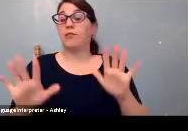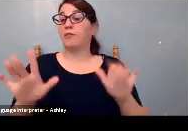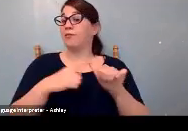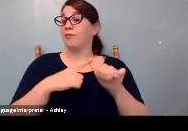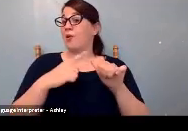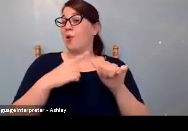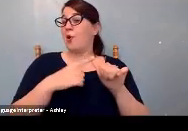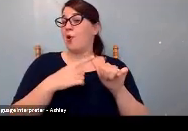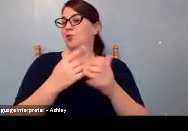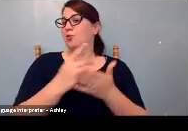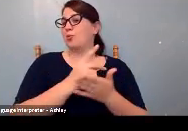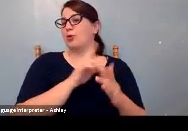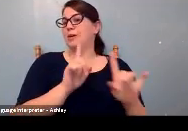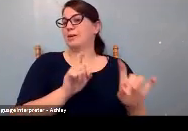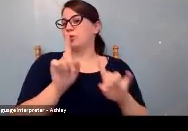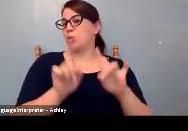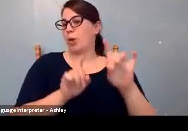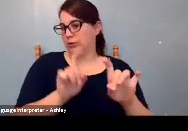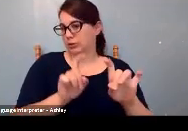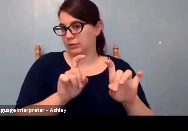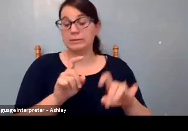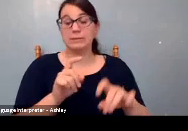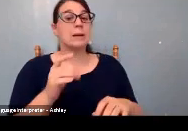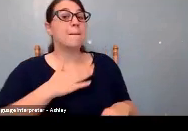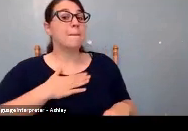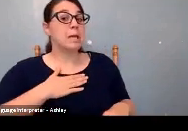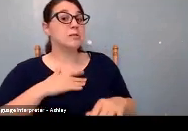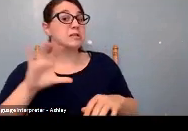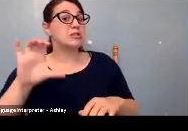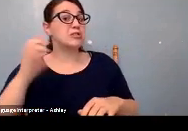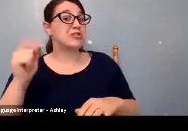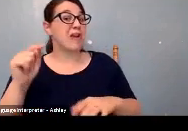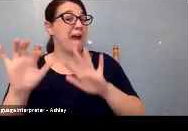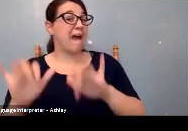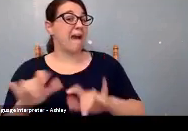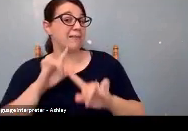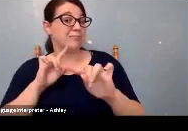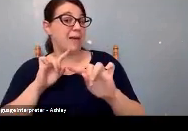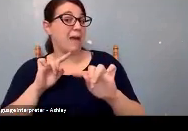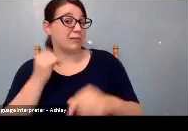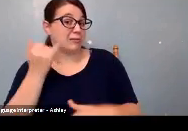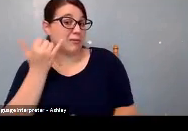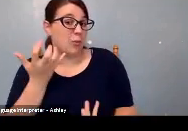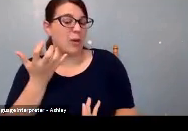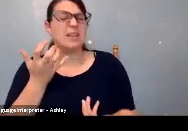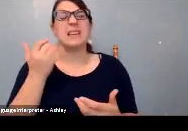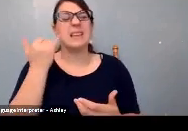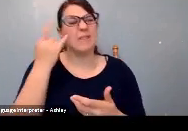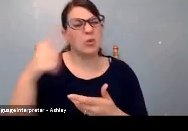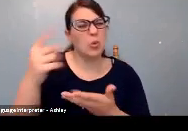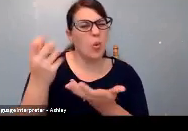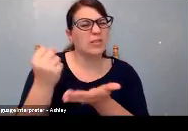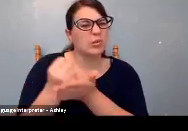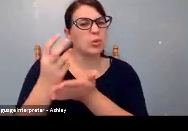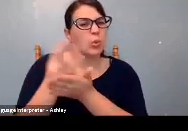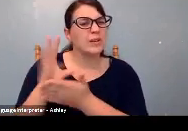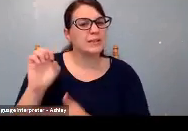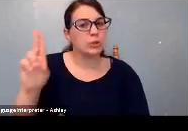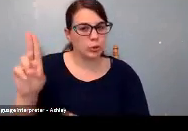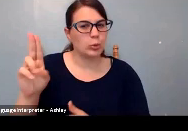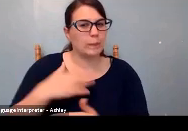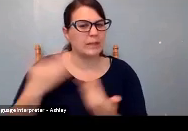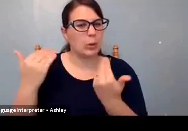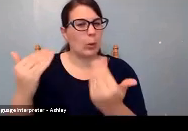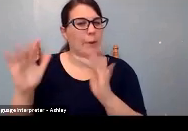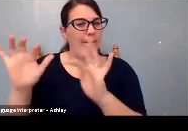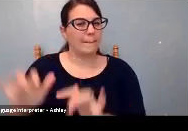questions. Please include your answers in the chat box, especially for those seeking social work continuing ed. And we're going to go over these